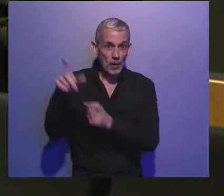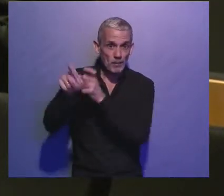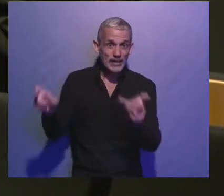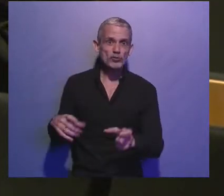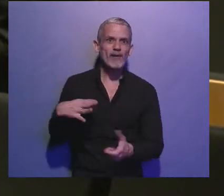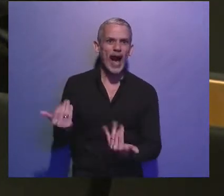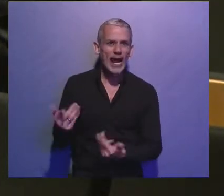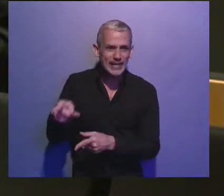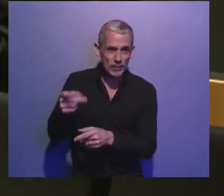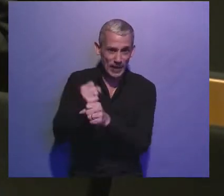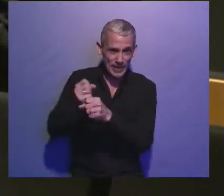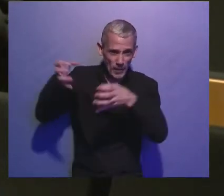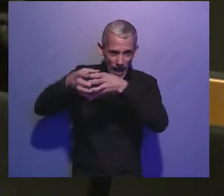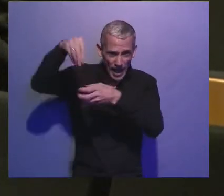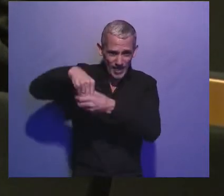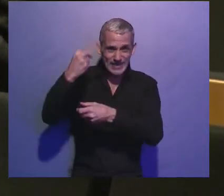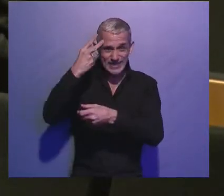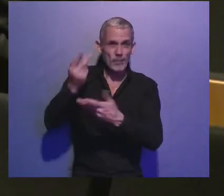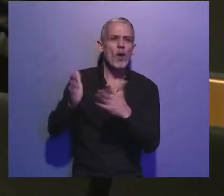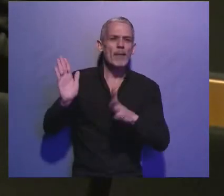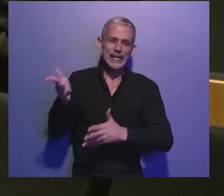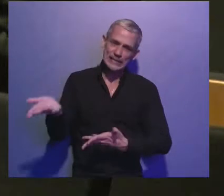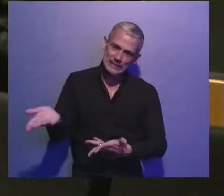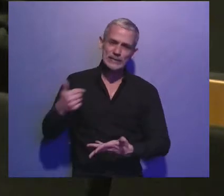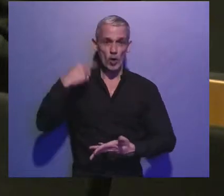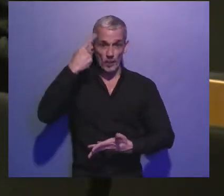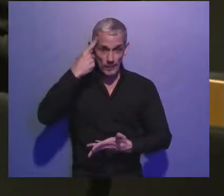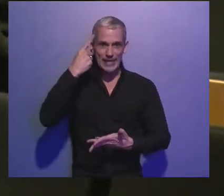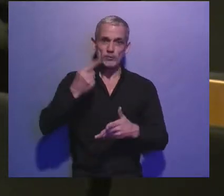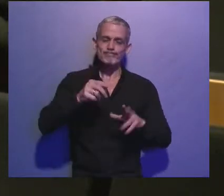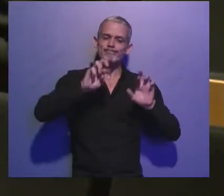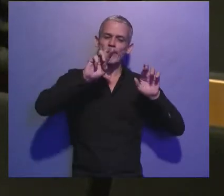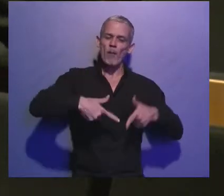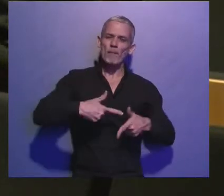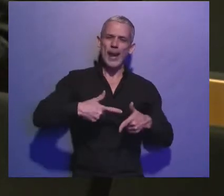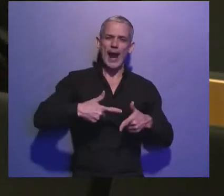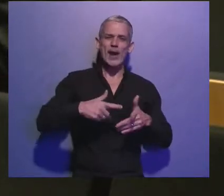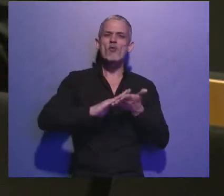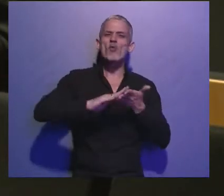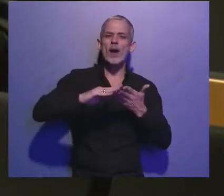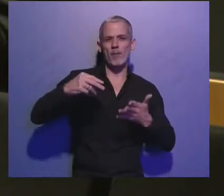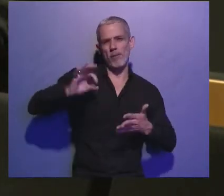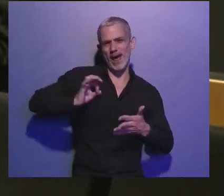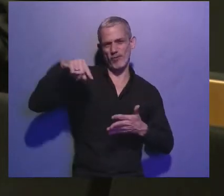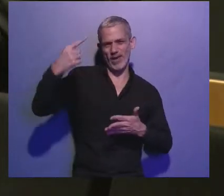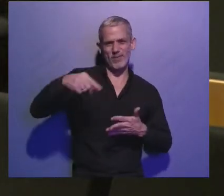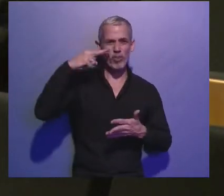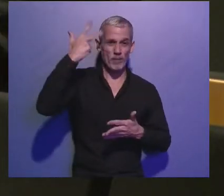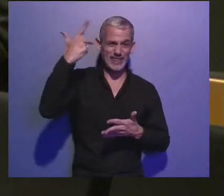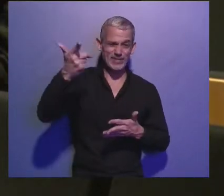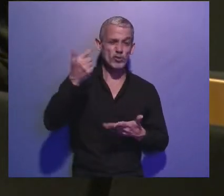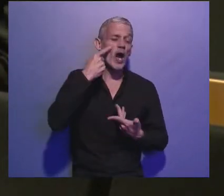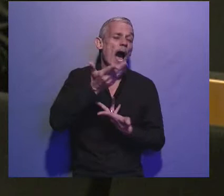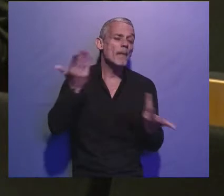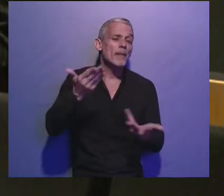There is a lack of human resources in general in the administration in Brazil, so perhaps we will have a new plan